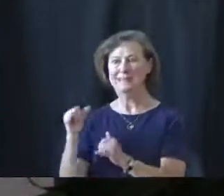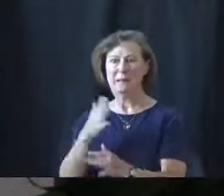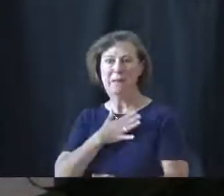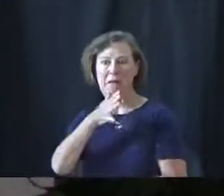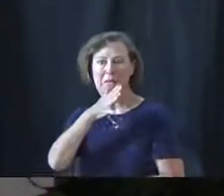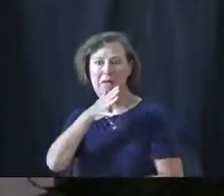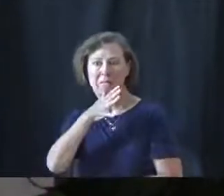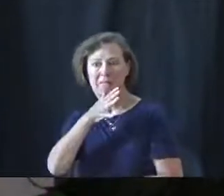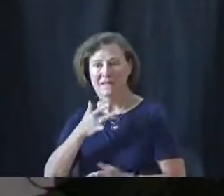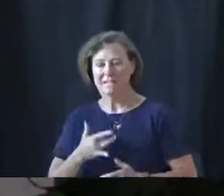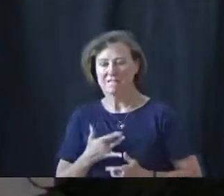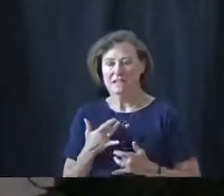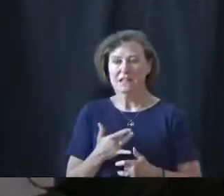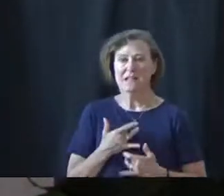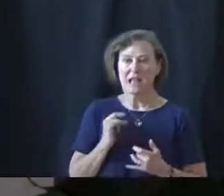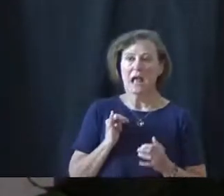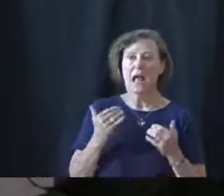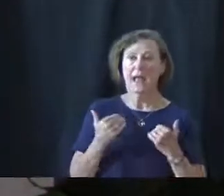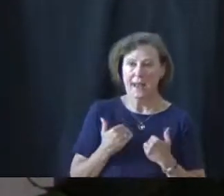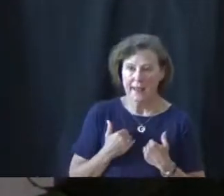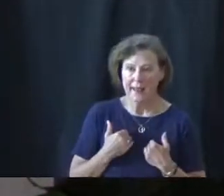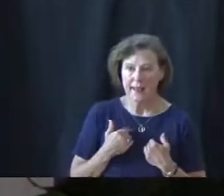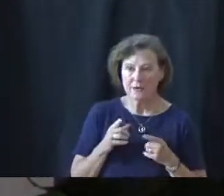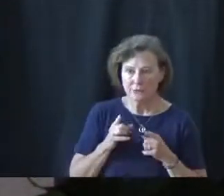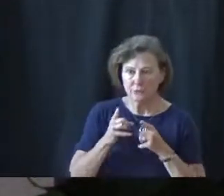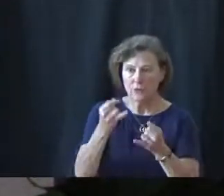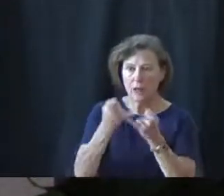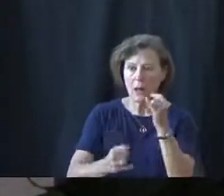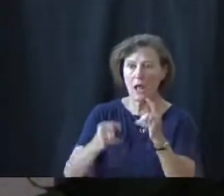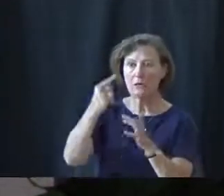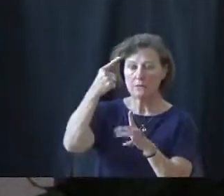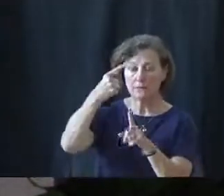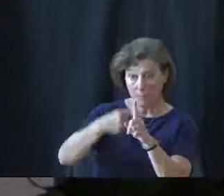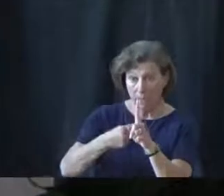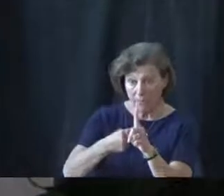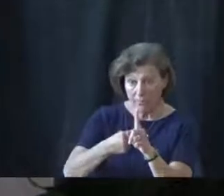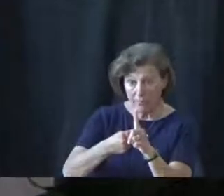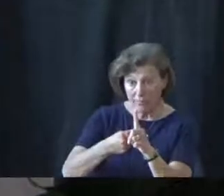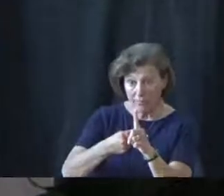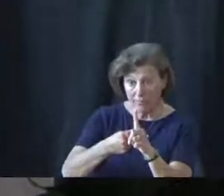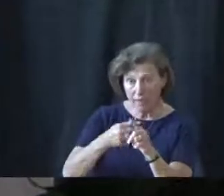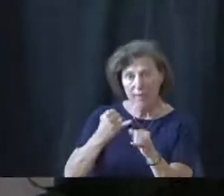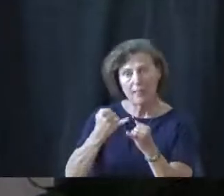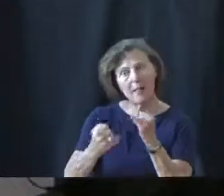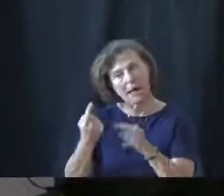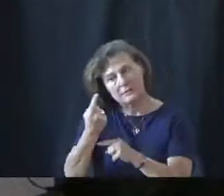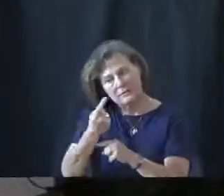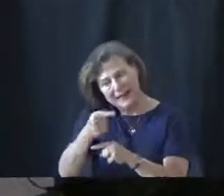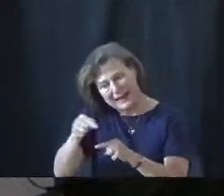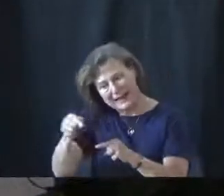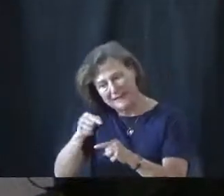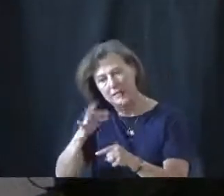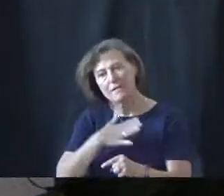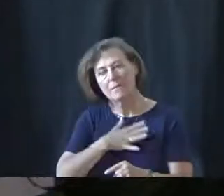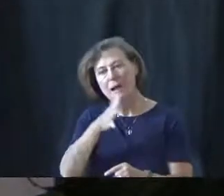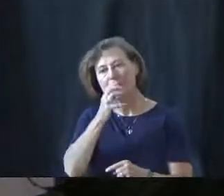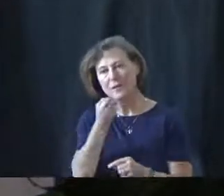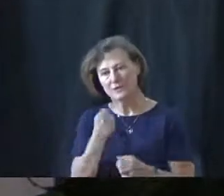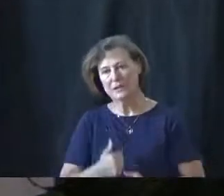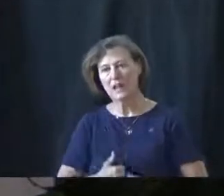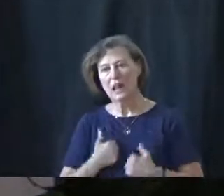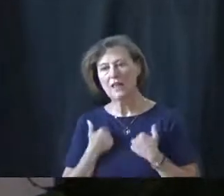Much like the feelings I had during the last month, and certainly the last days of my mother's life.